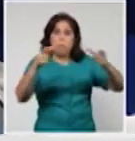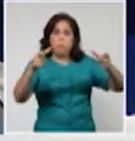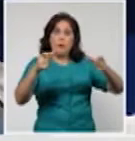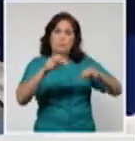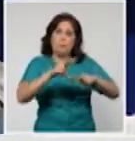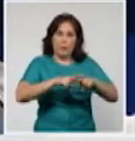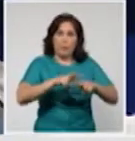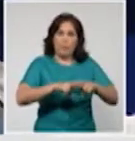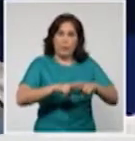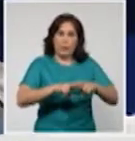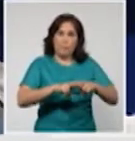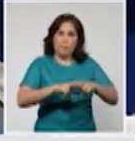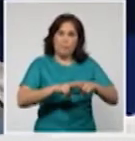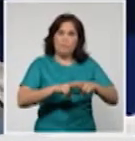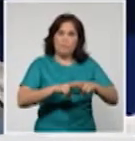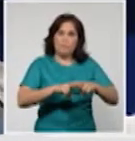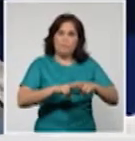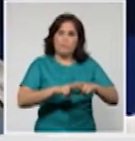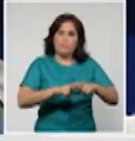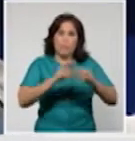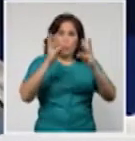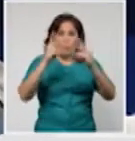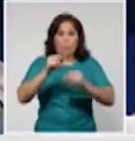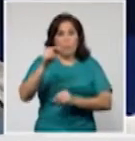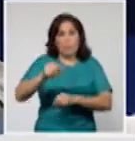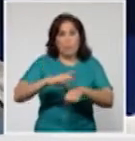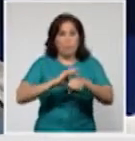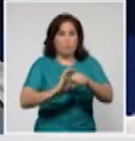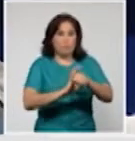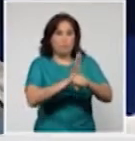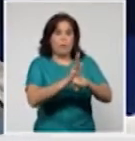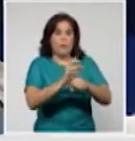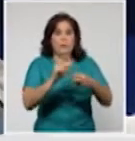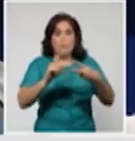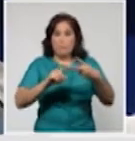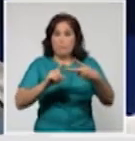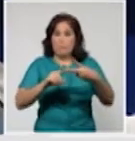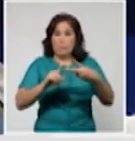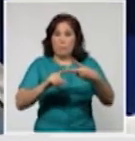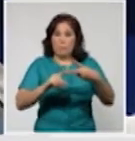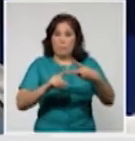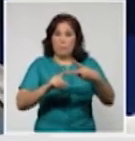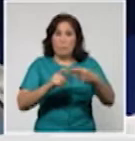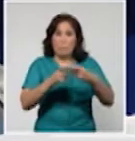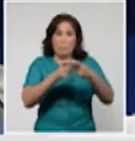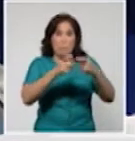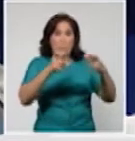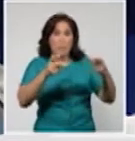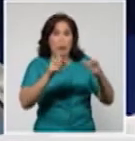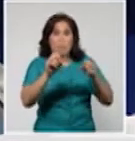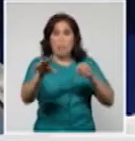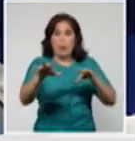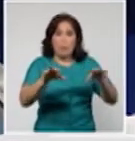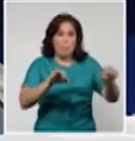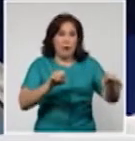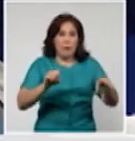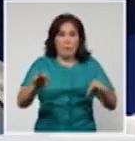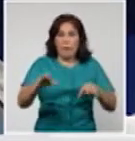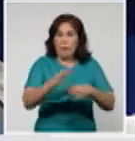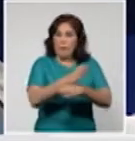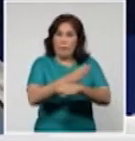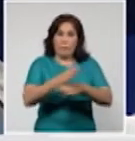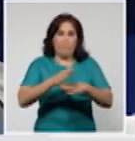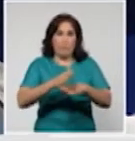we have been seeing over recent weeks, which are also widely spread across the city. This